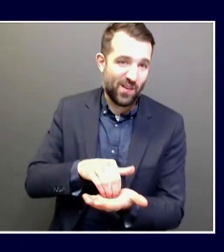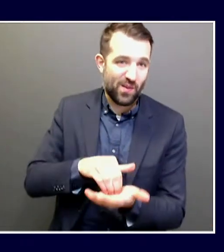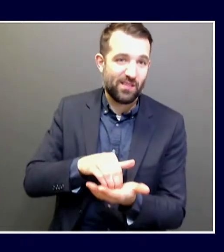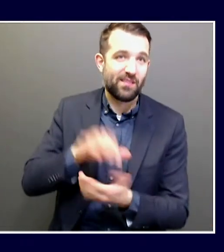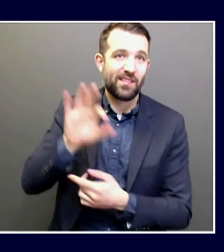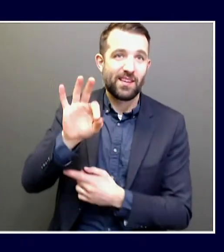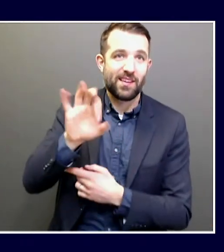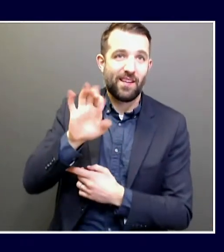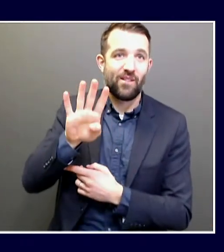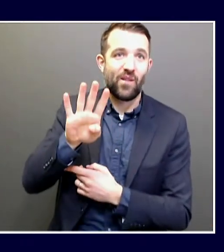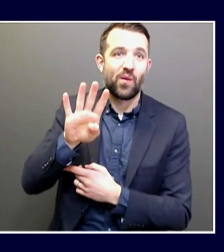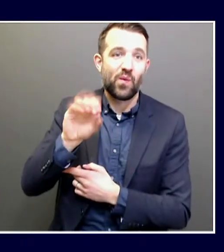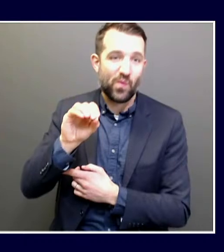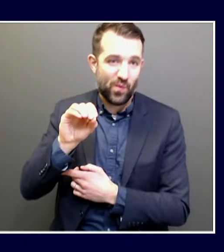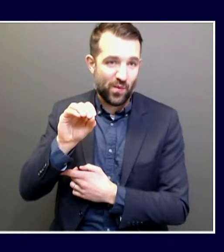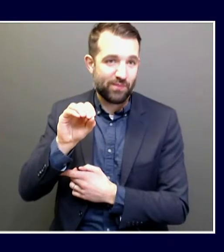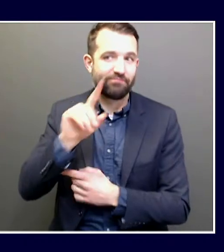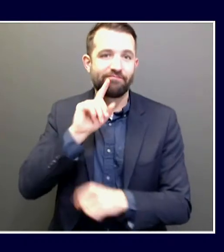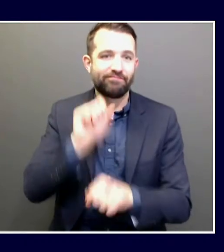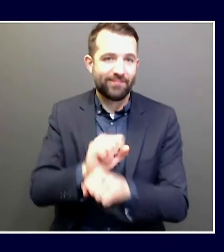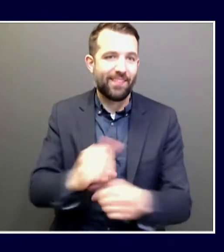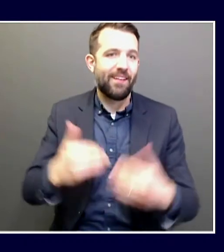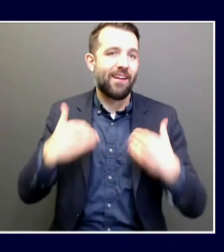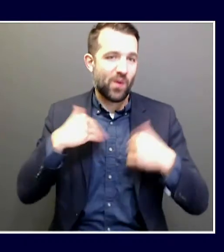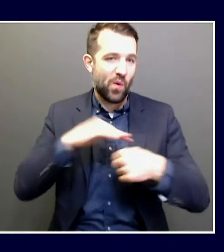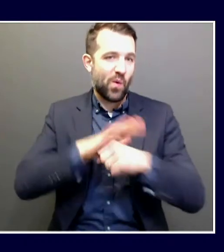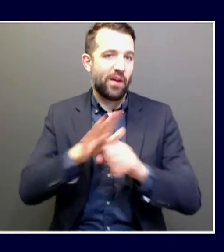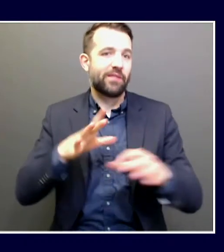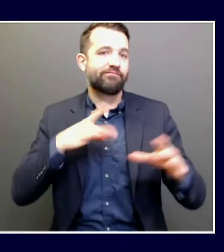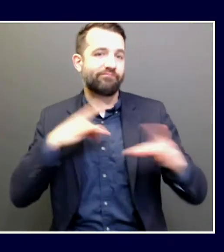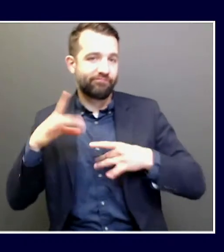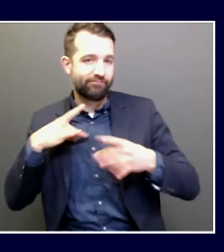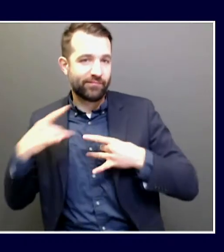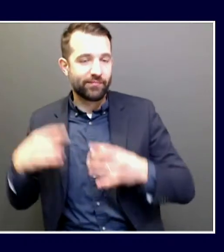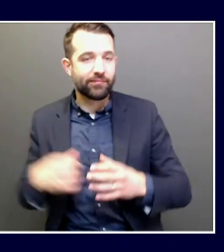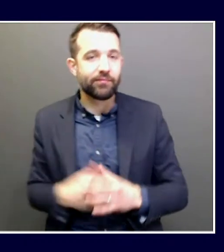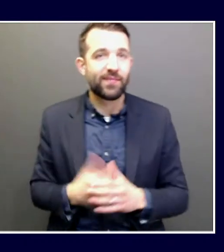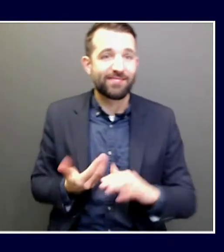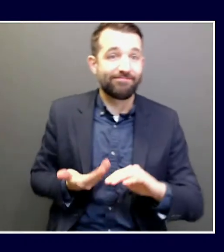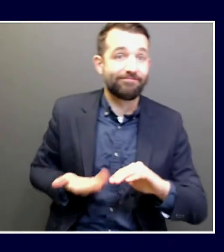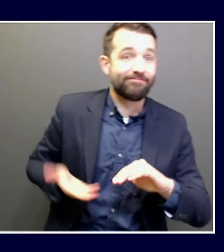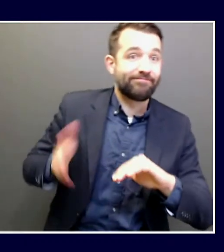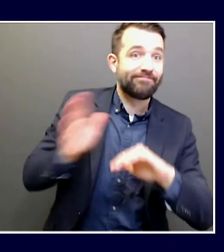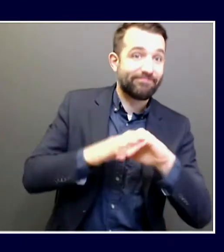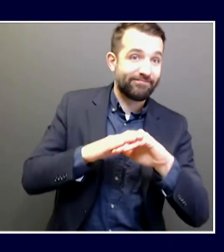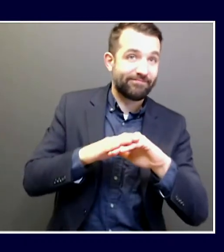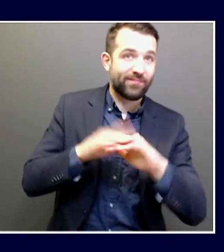162,940 cases of COVID-19, representing an increase of